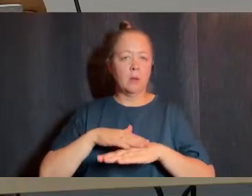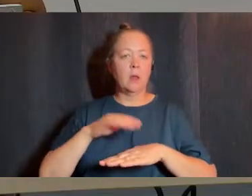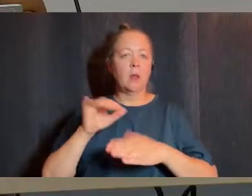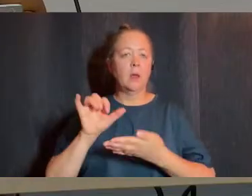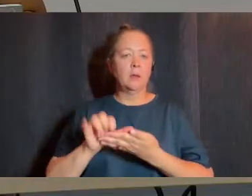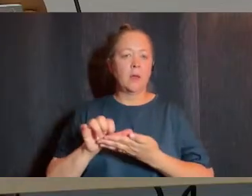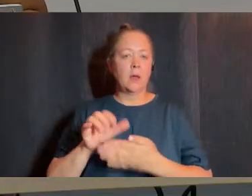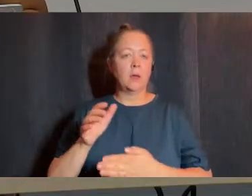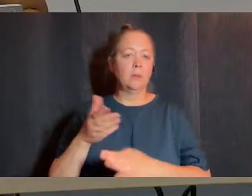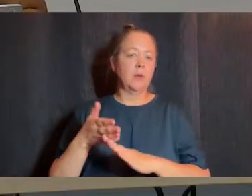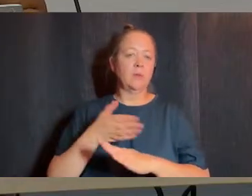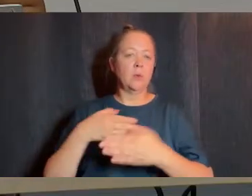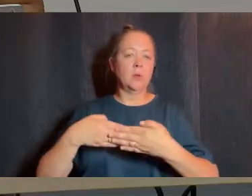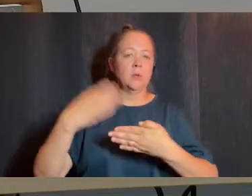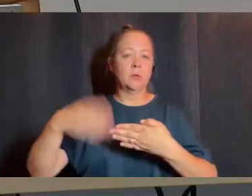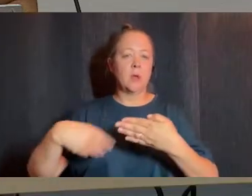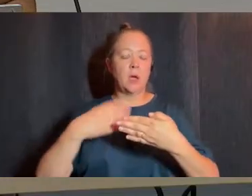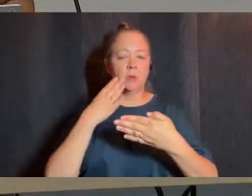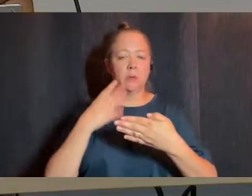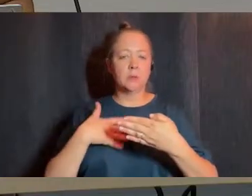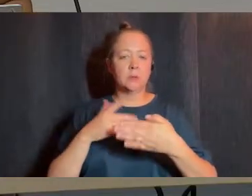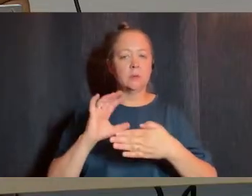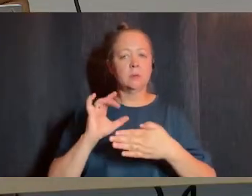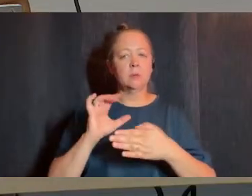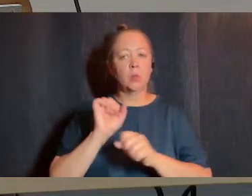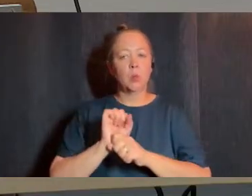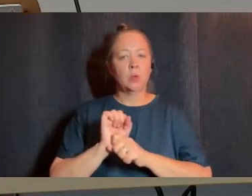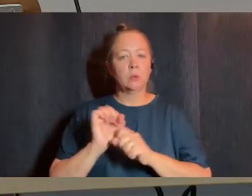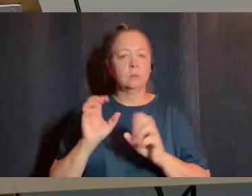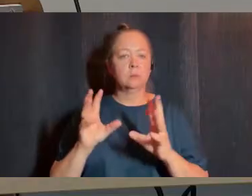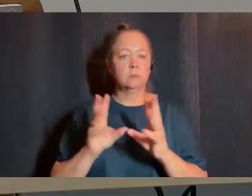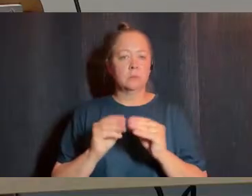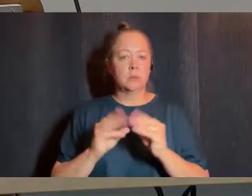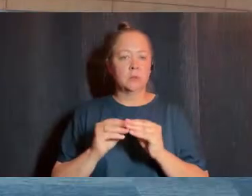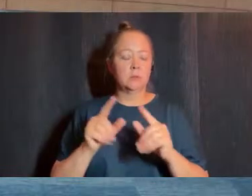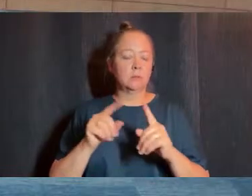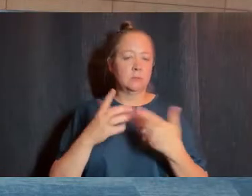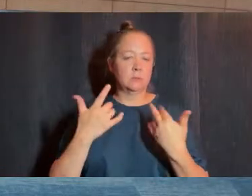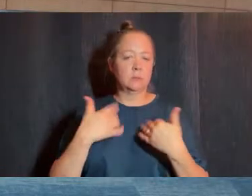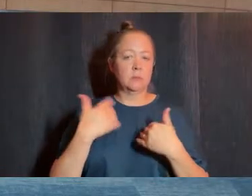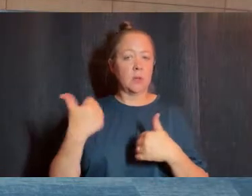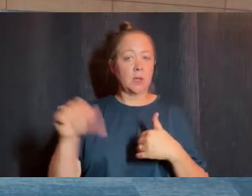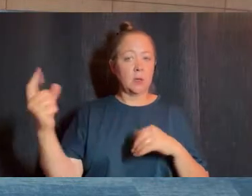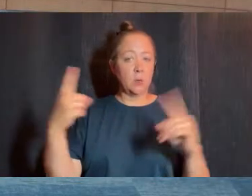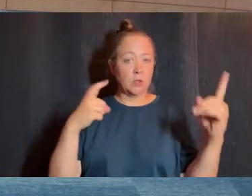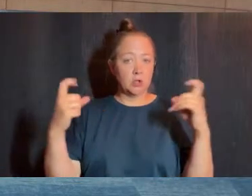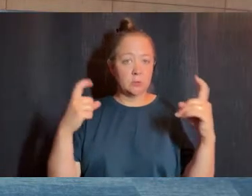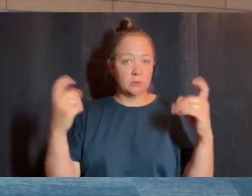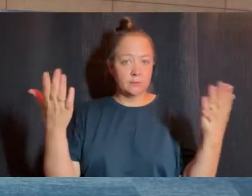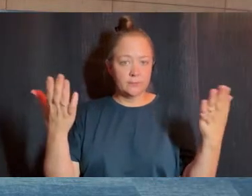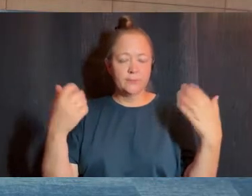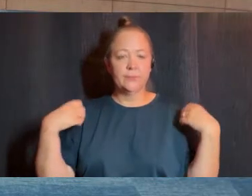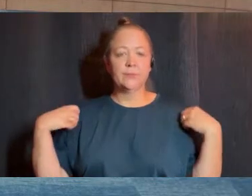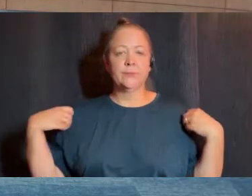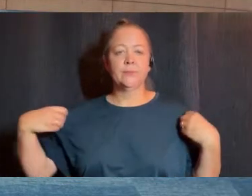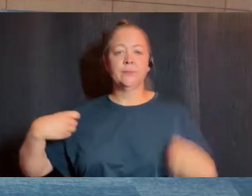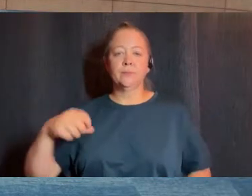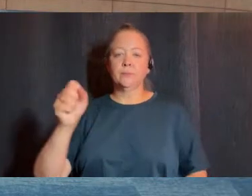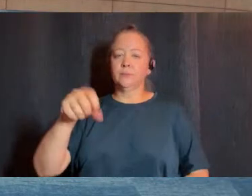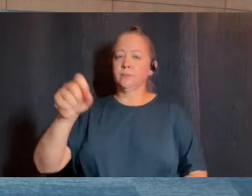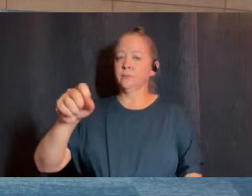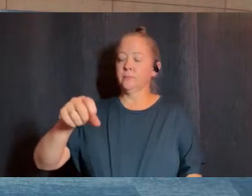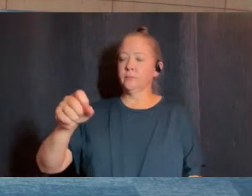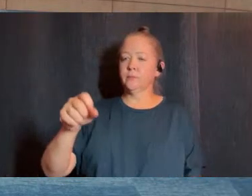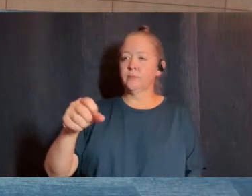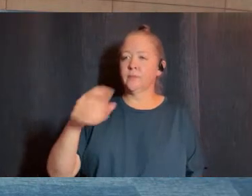then. Any questions? Any questions on those? Councilmember Wade? Yes, ironically, I just